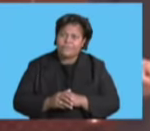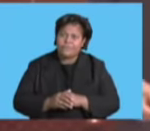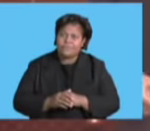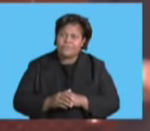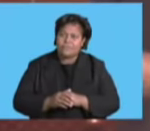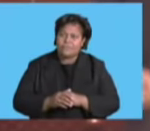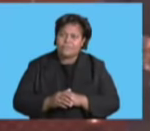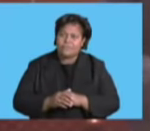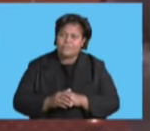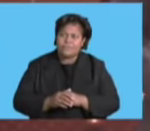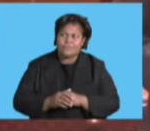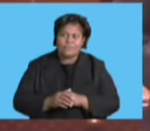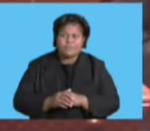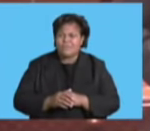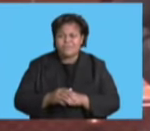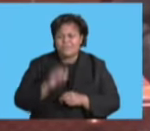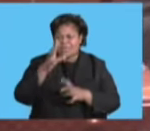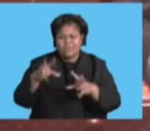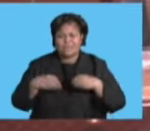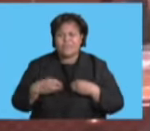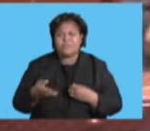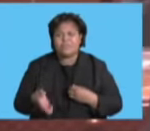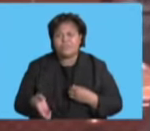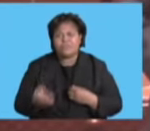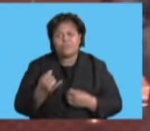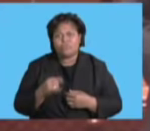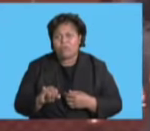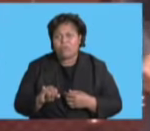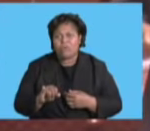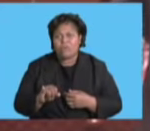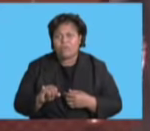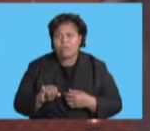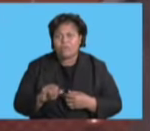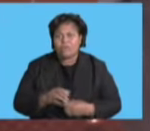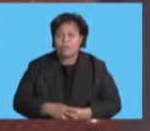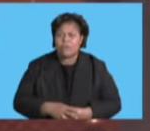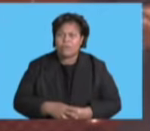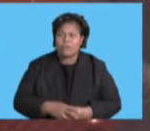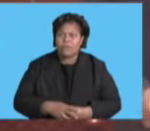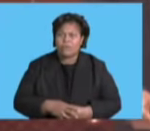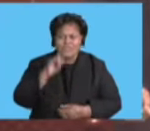a process that we should condone, and we should leave it to the